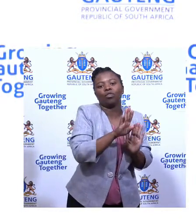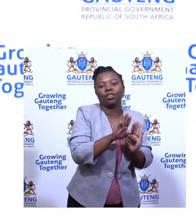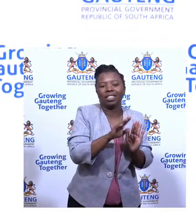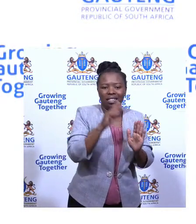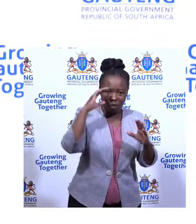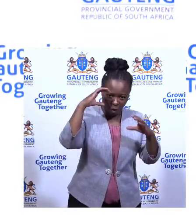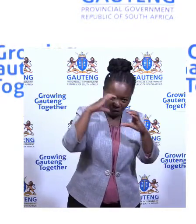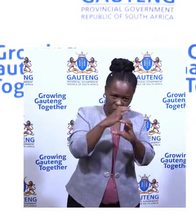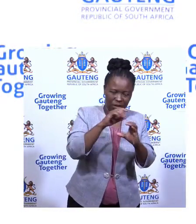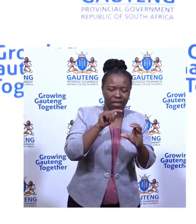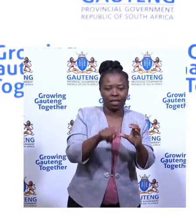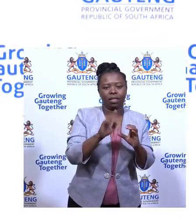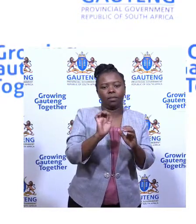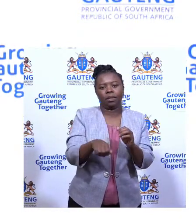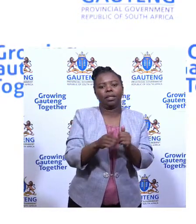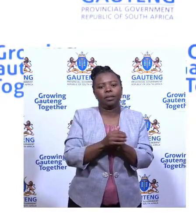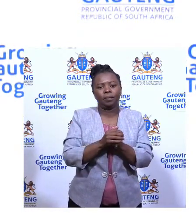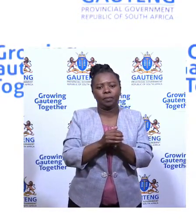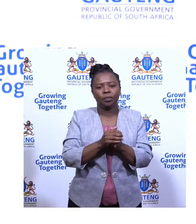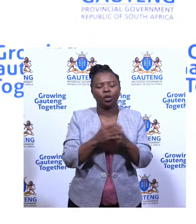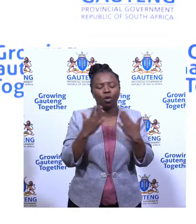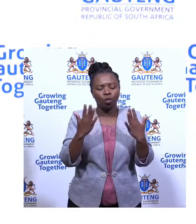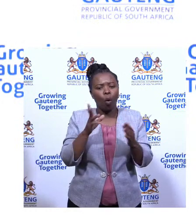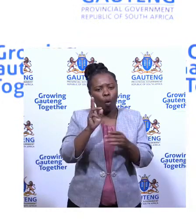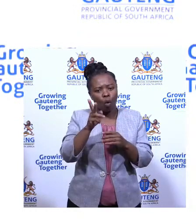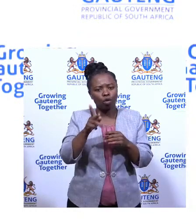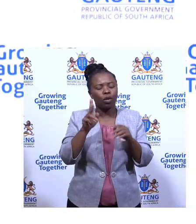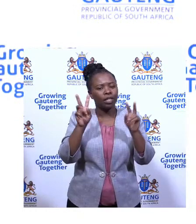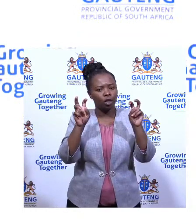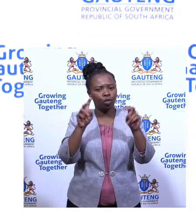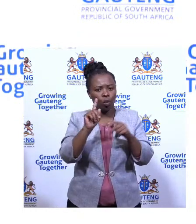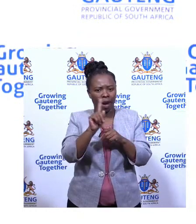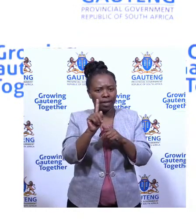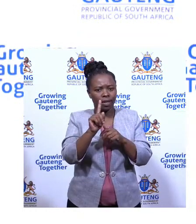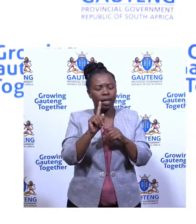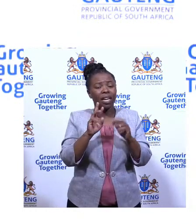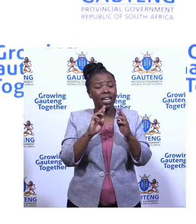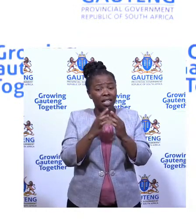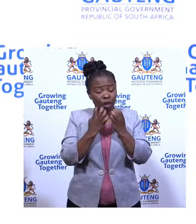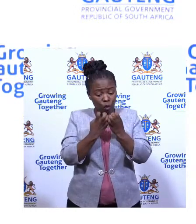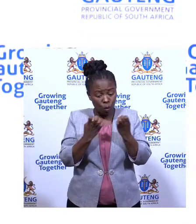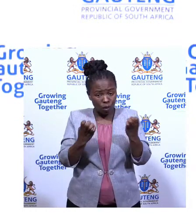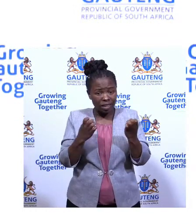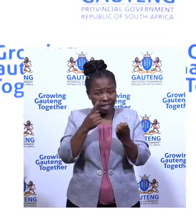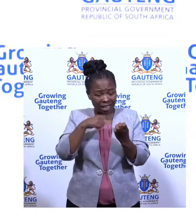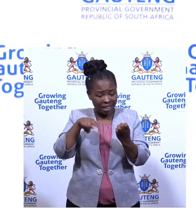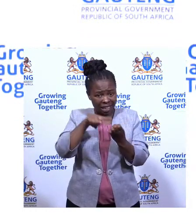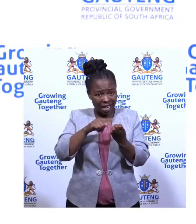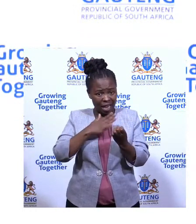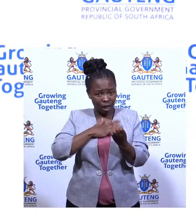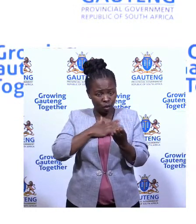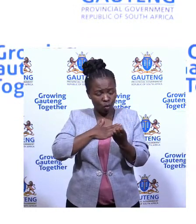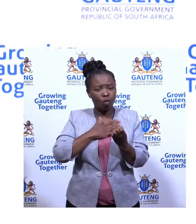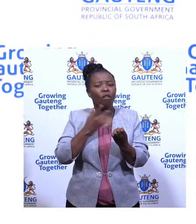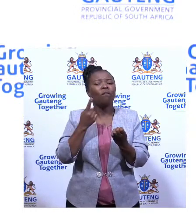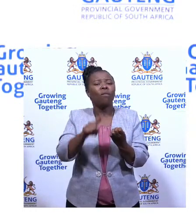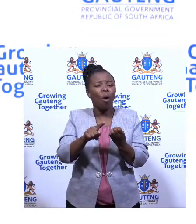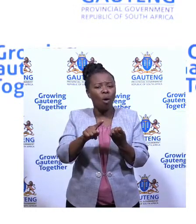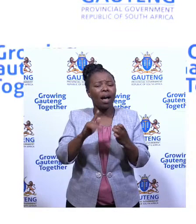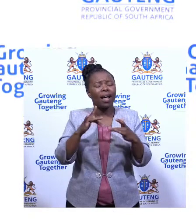brings me to the important issue that our resources need to be directed to saving